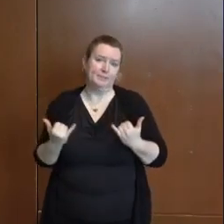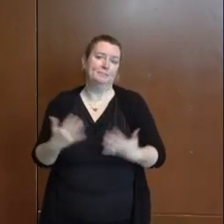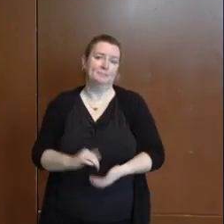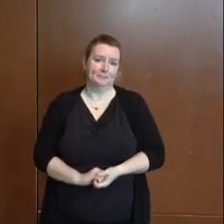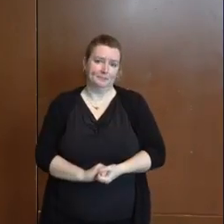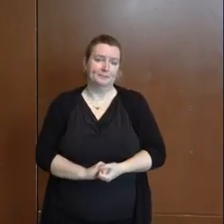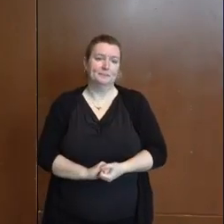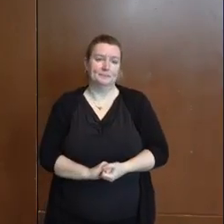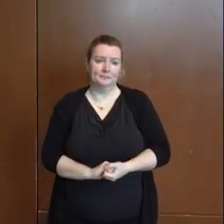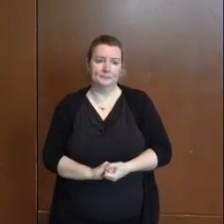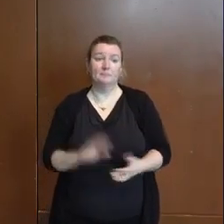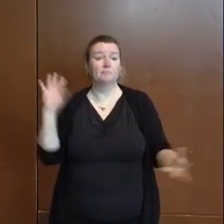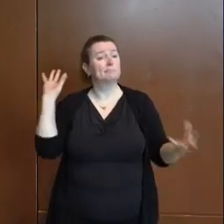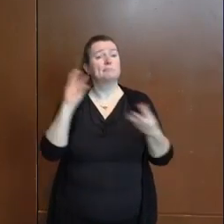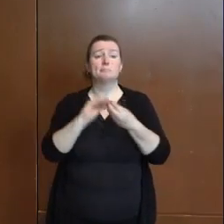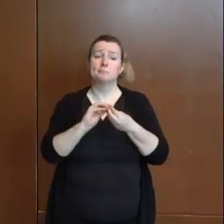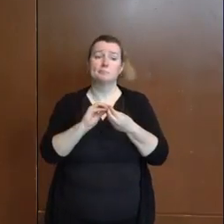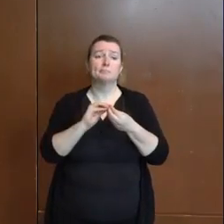the state of